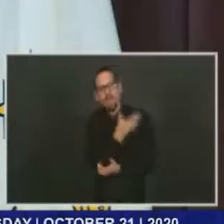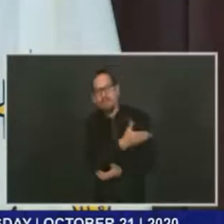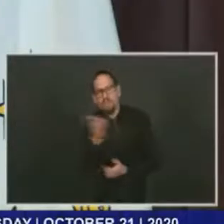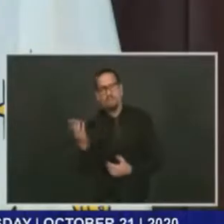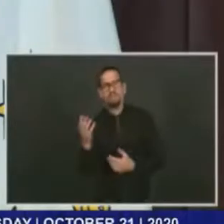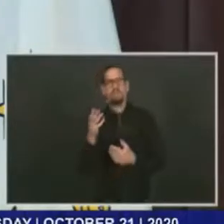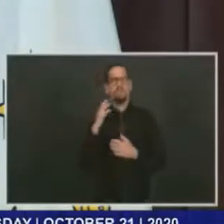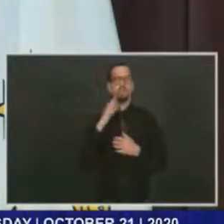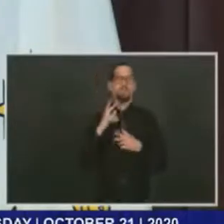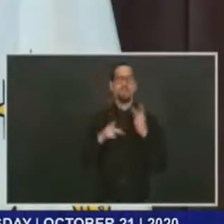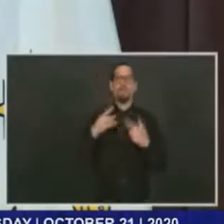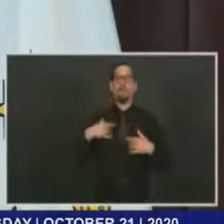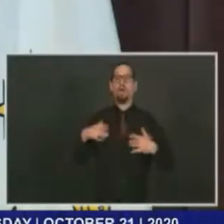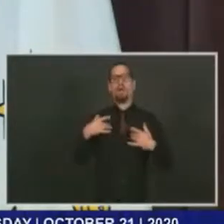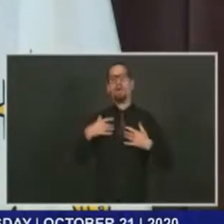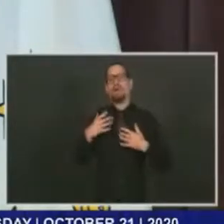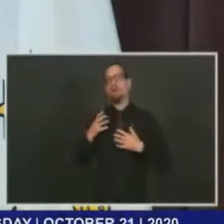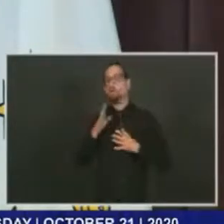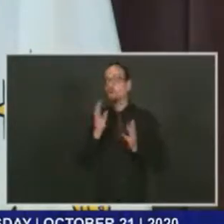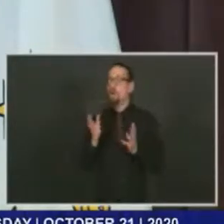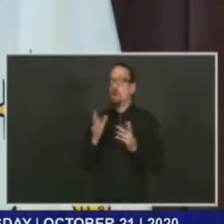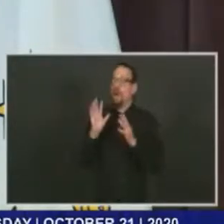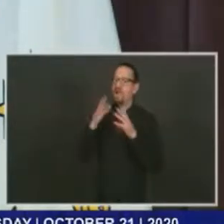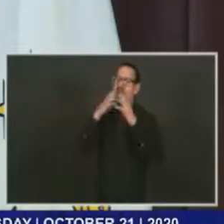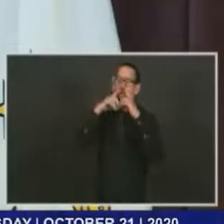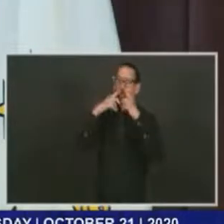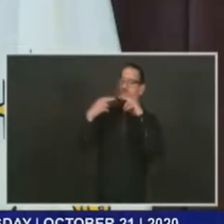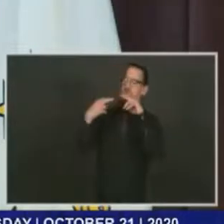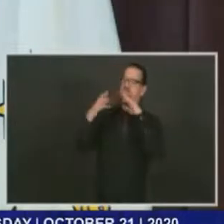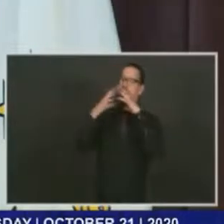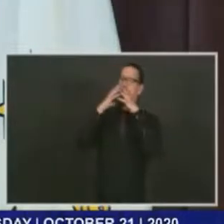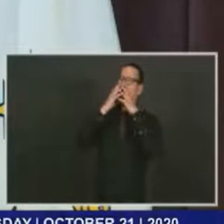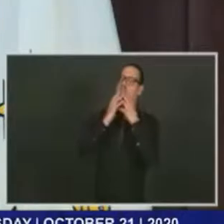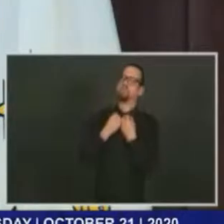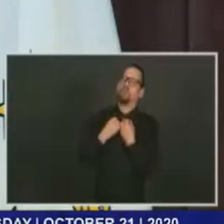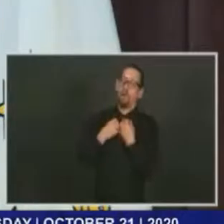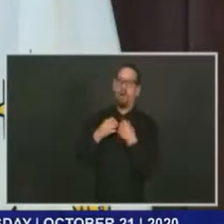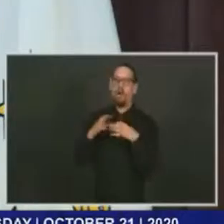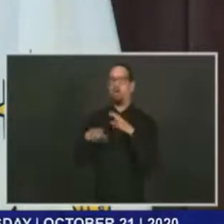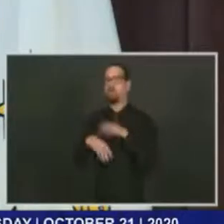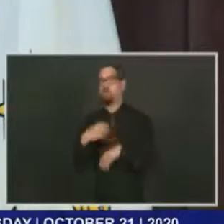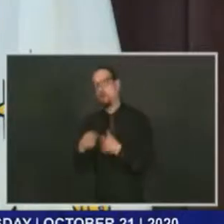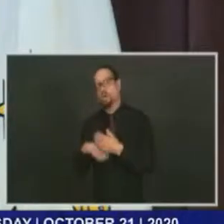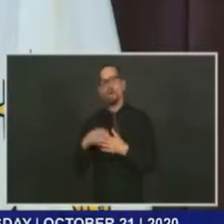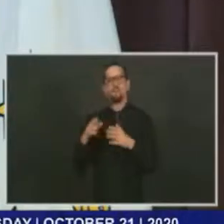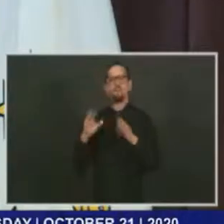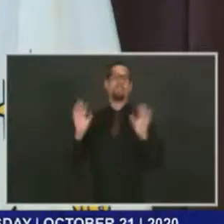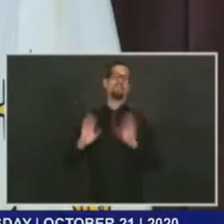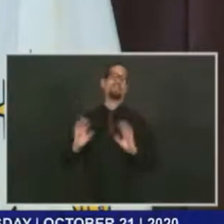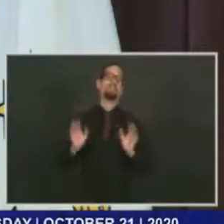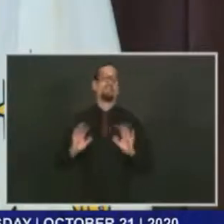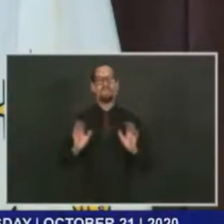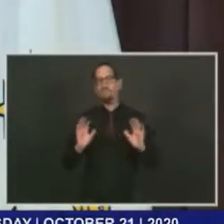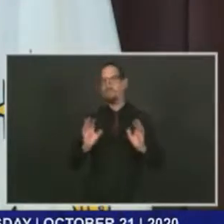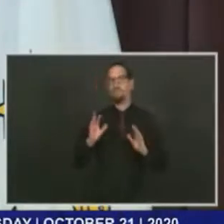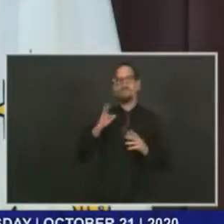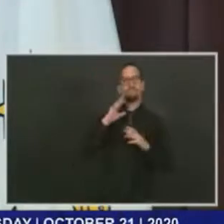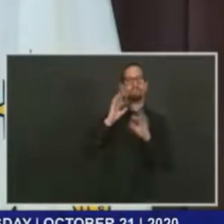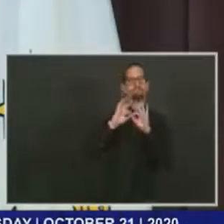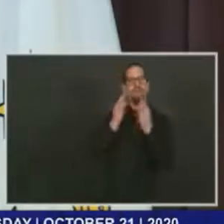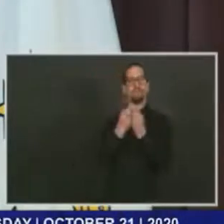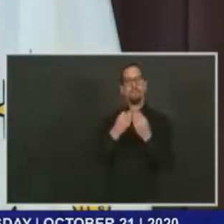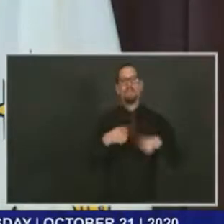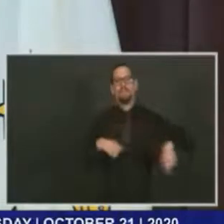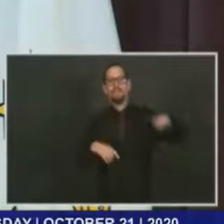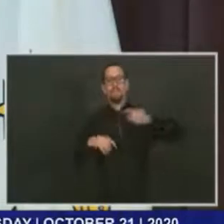you're around people in a casual setting, you see your coworkers every day, extended family members from